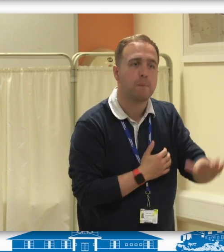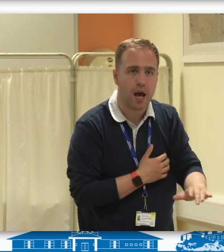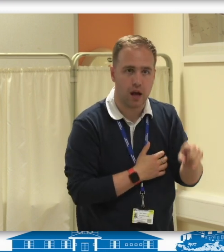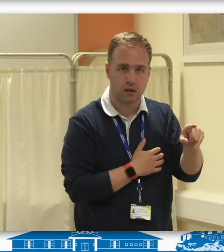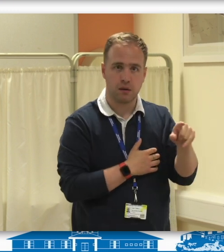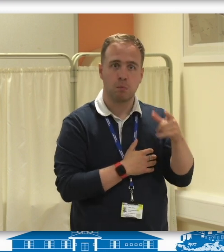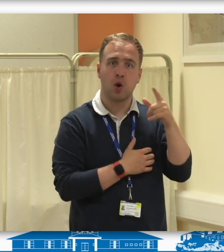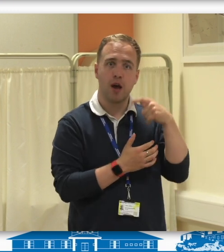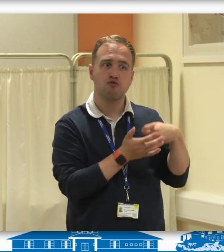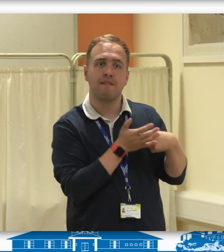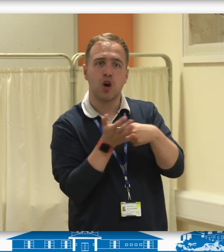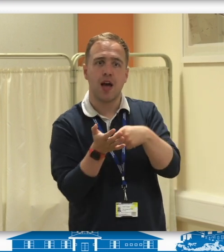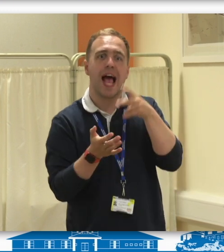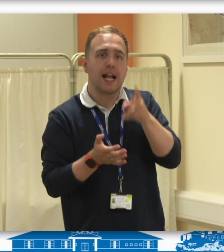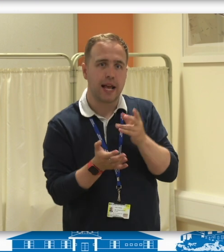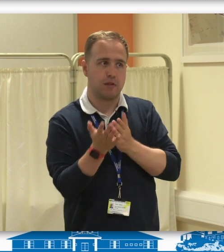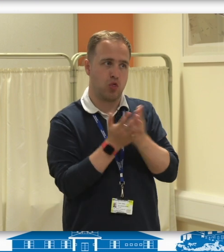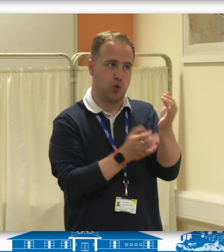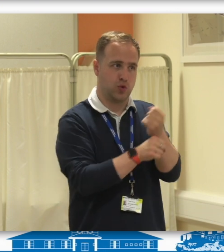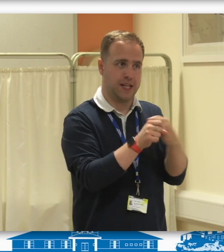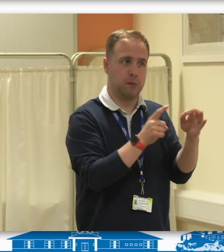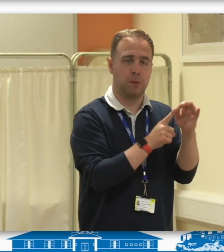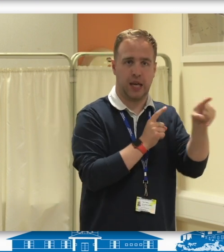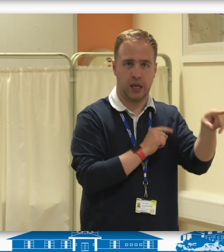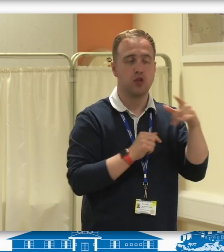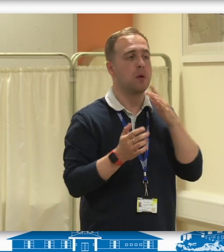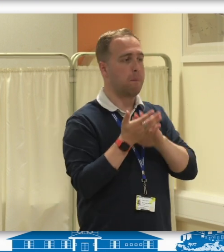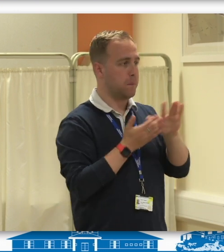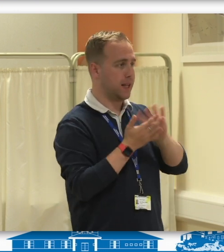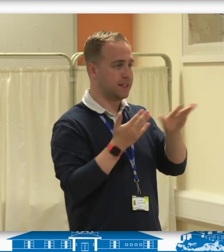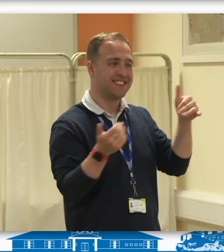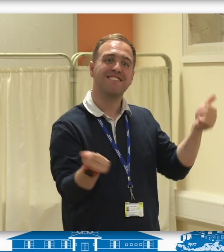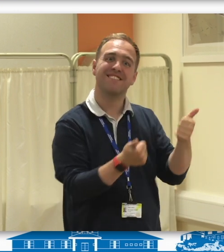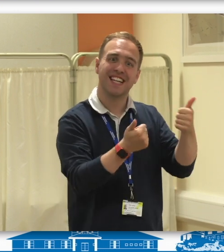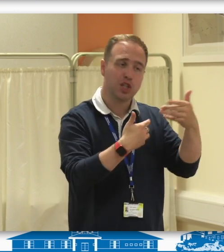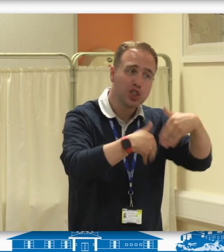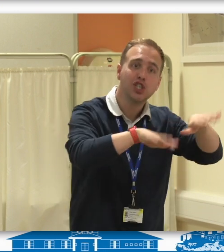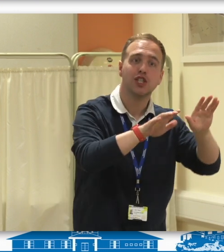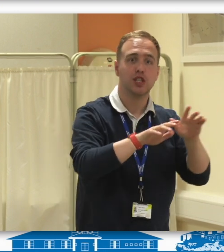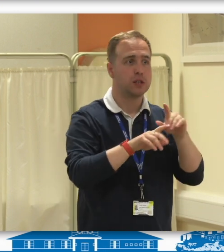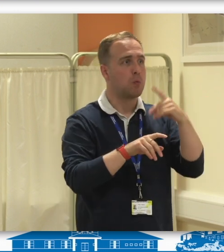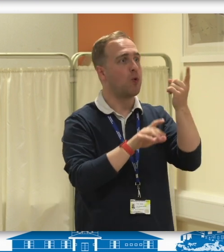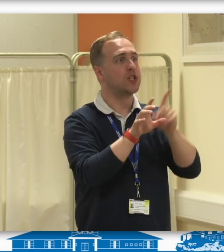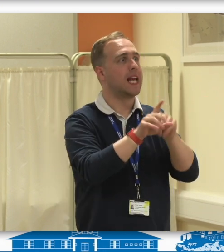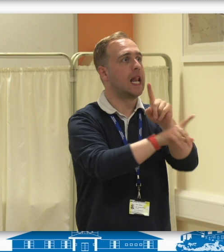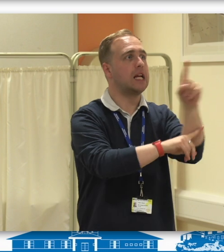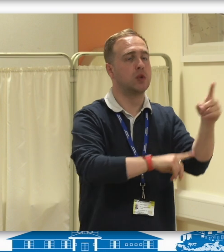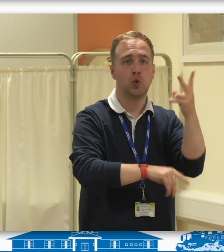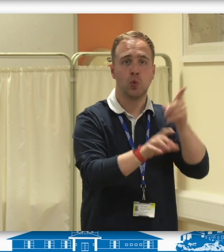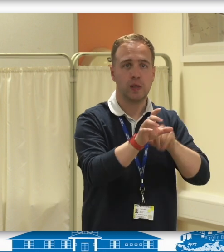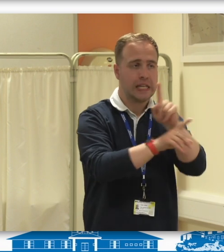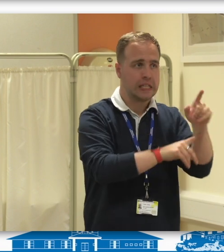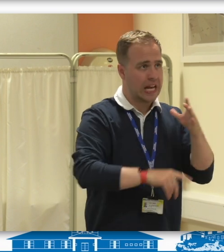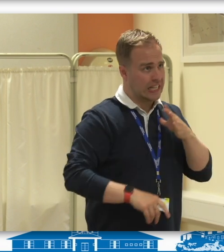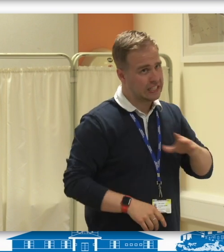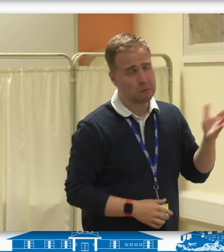re-referral pathway back through the GP. So at that point, that patient is discharged. If in 6 months, like you said, a year's time, 2 years' time, they need to come